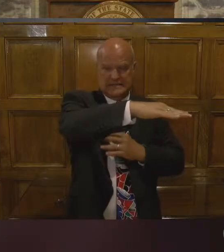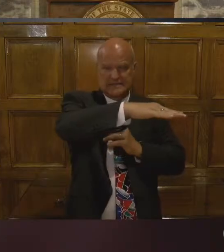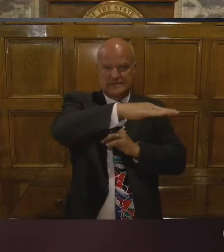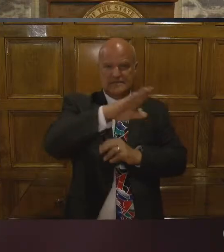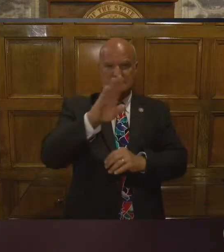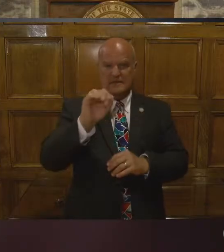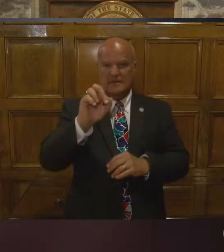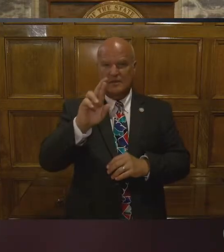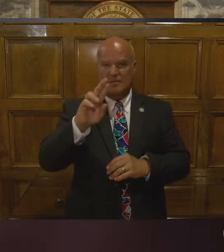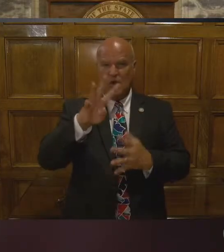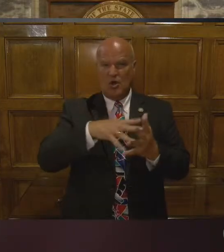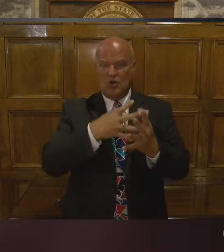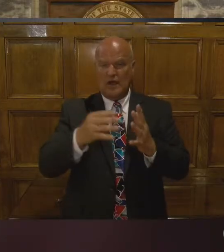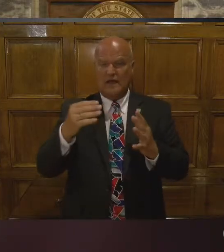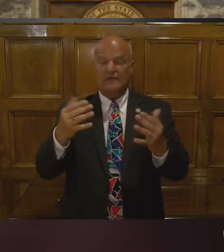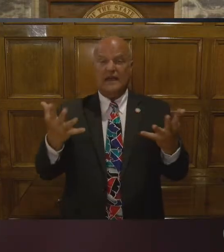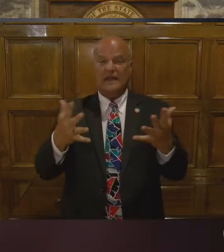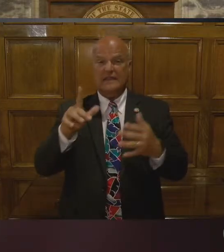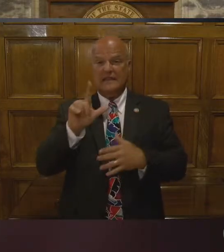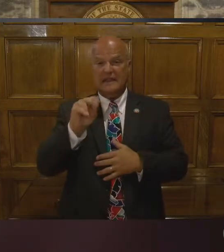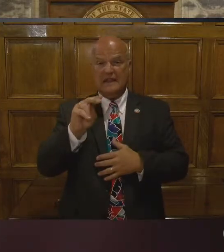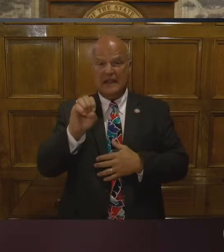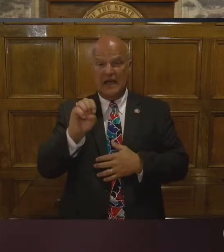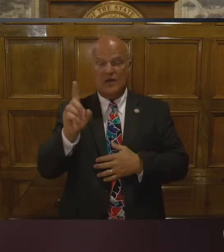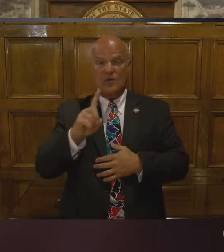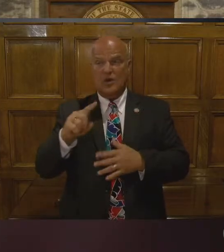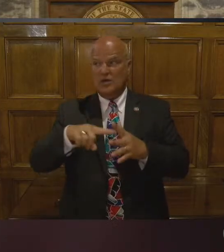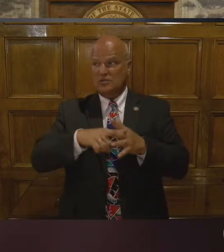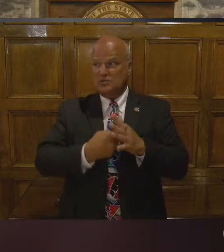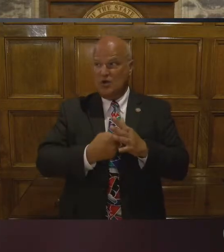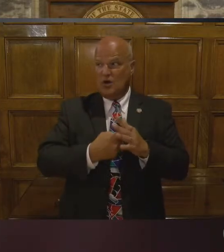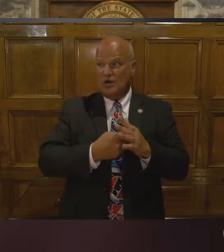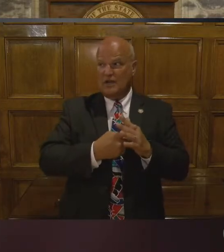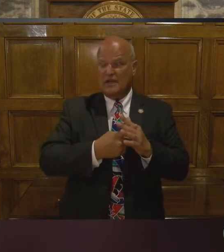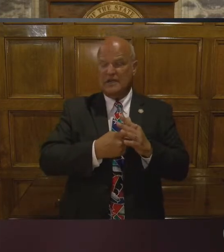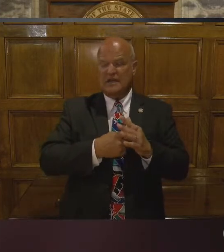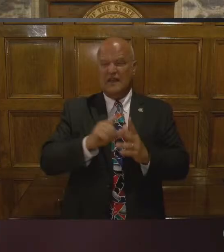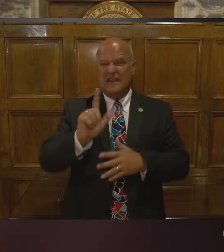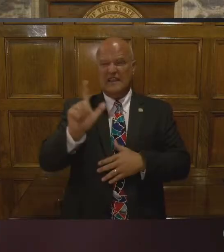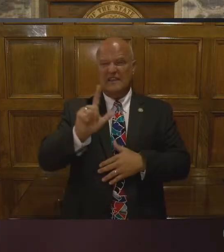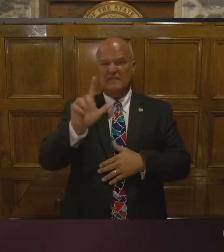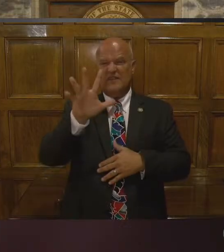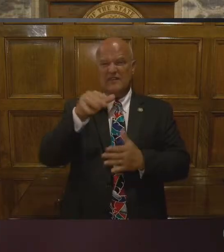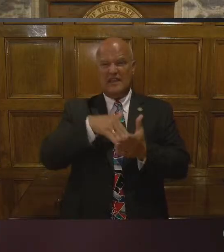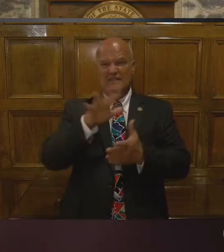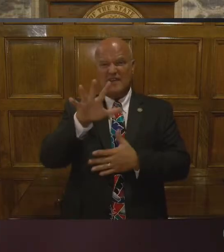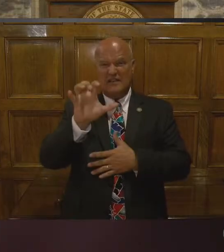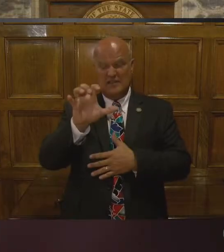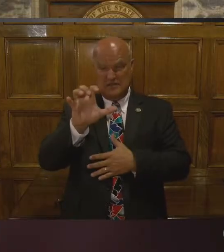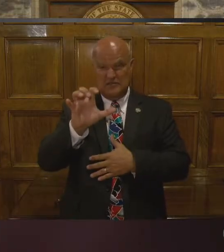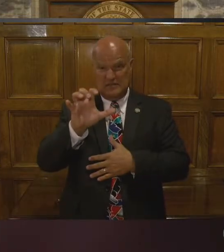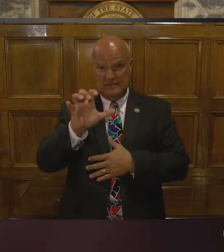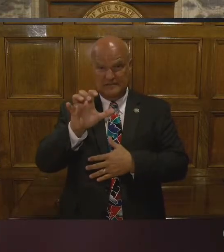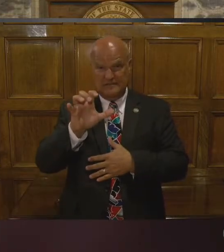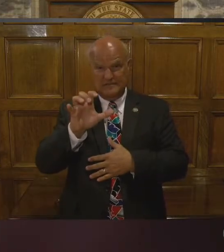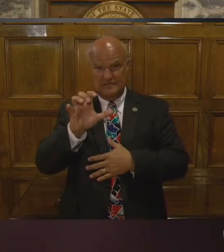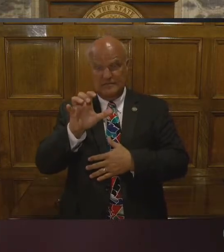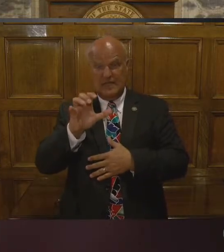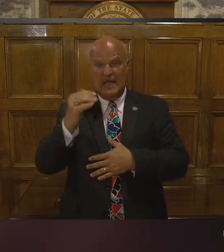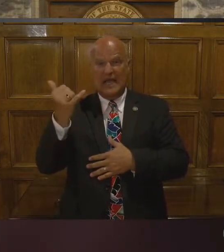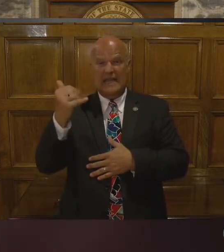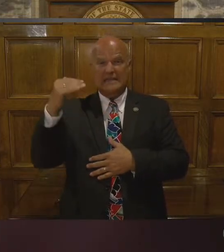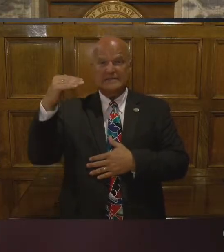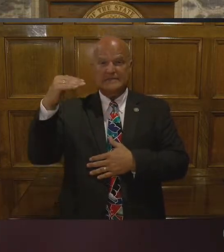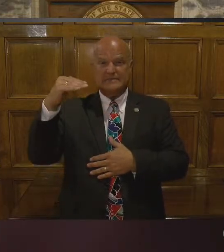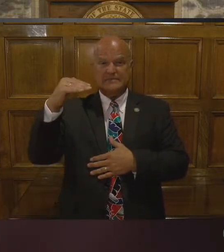bar graphs. And it's, whereas it started on the left about 5,500, as you can see, the trend